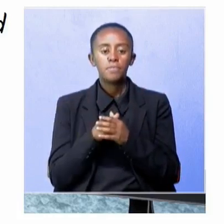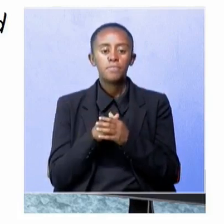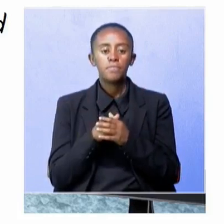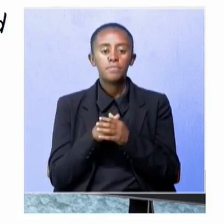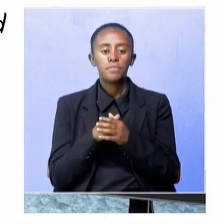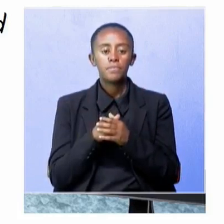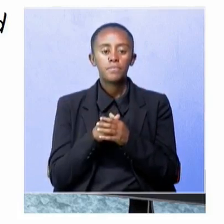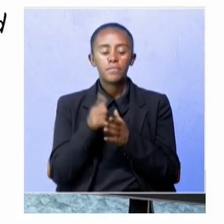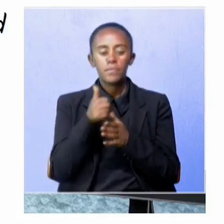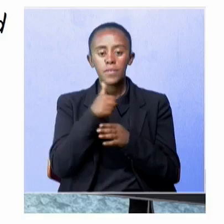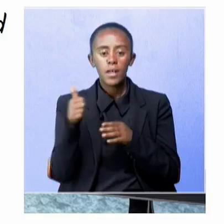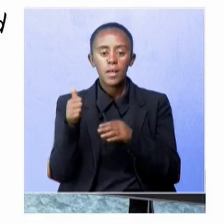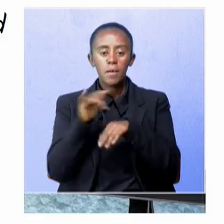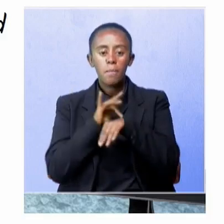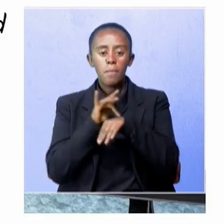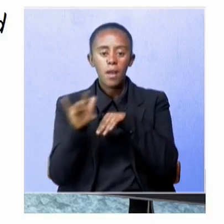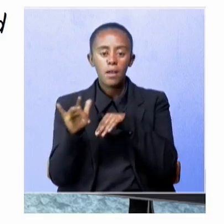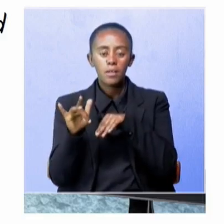a blank